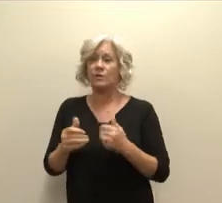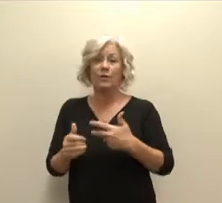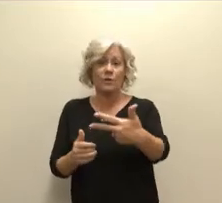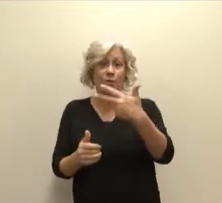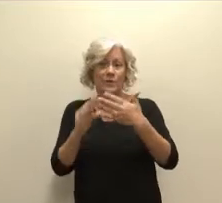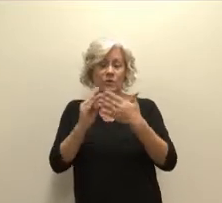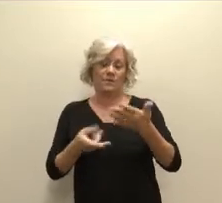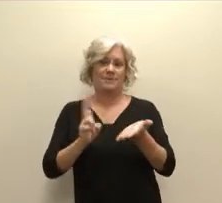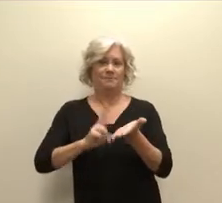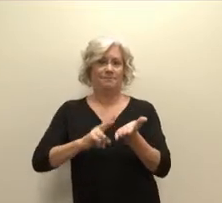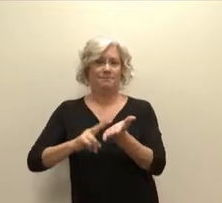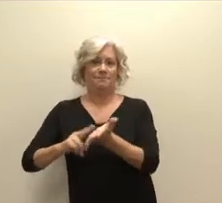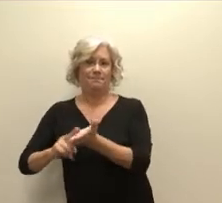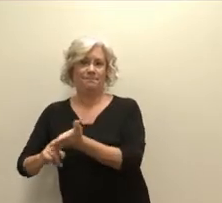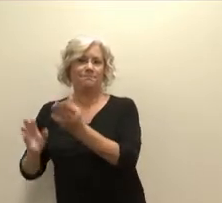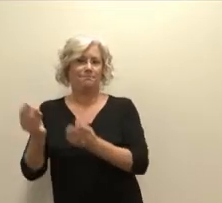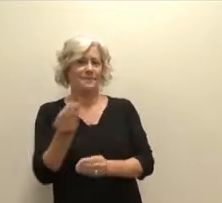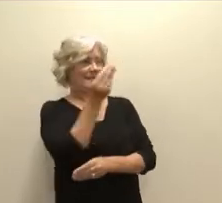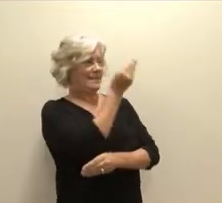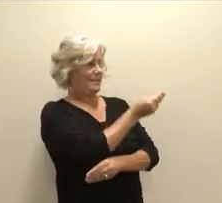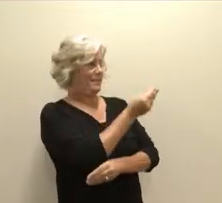are presenting to her.